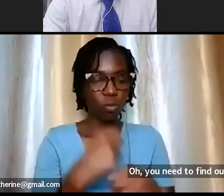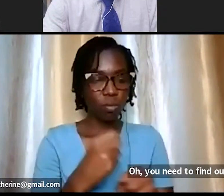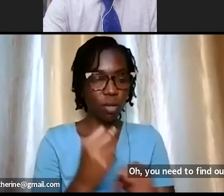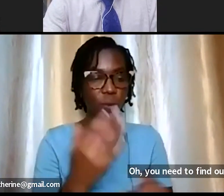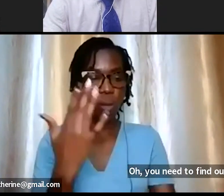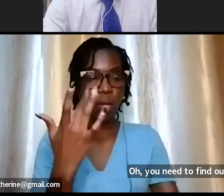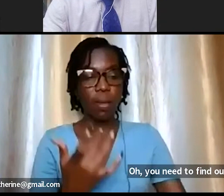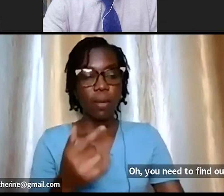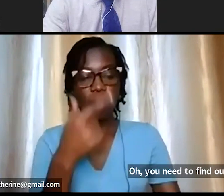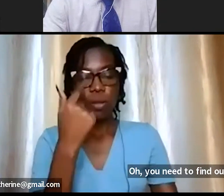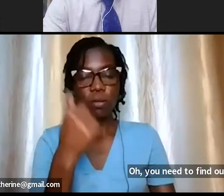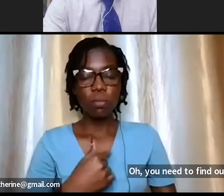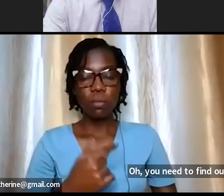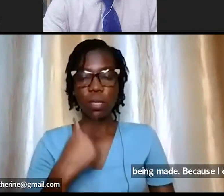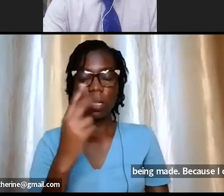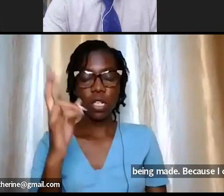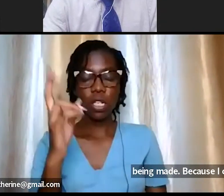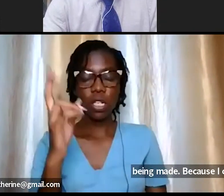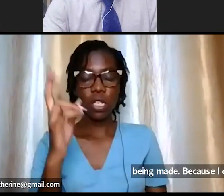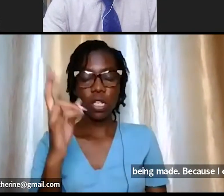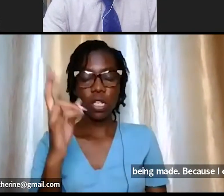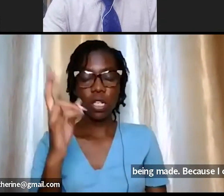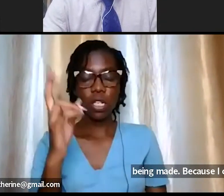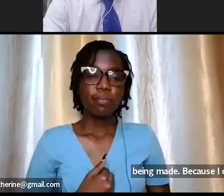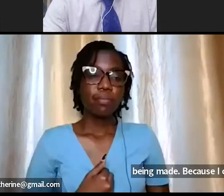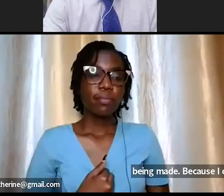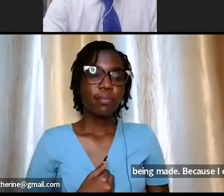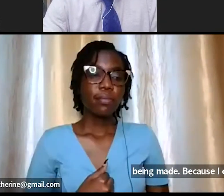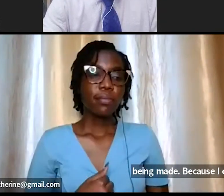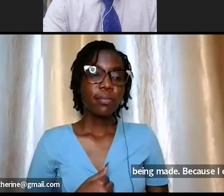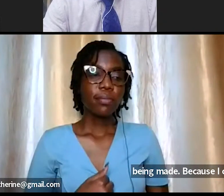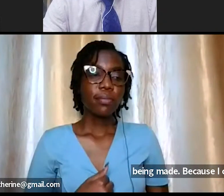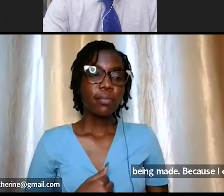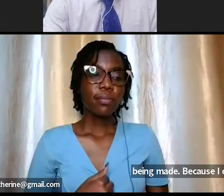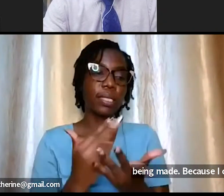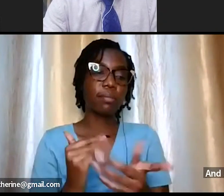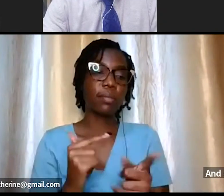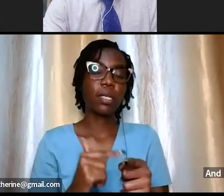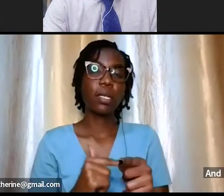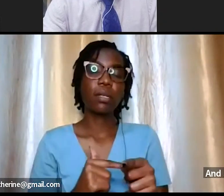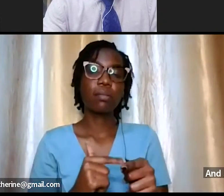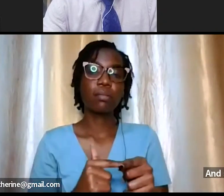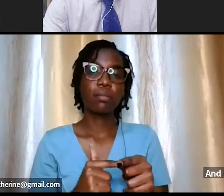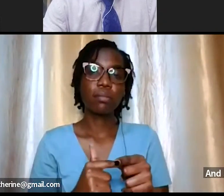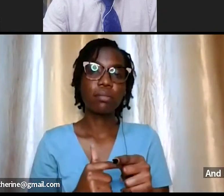there's a reason. And sometimes